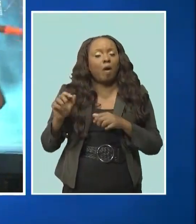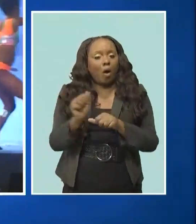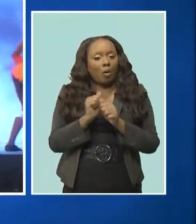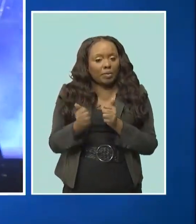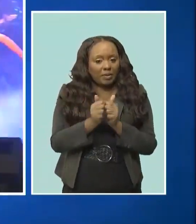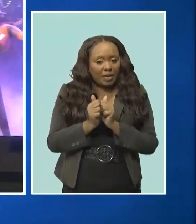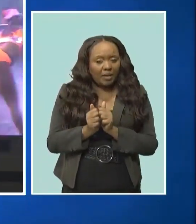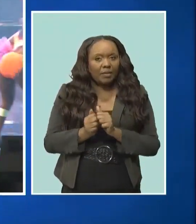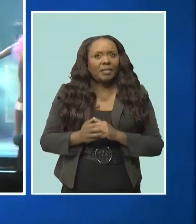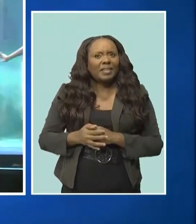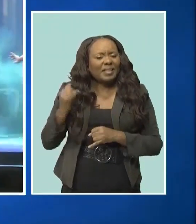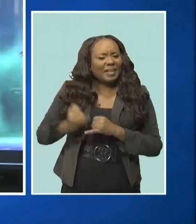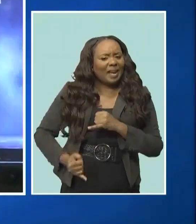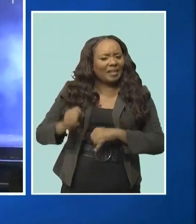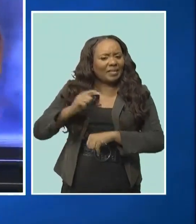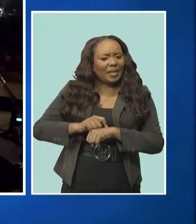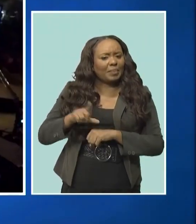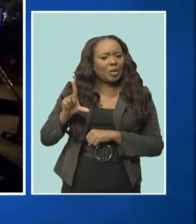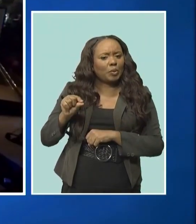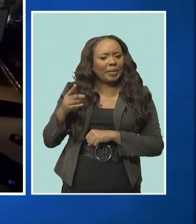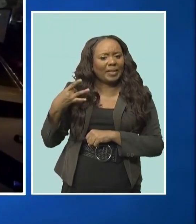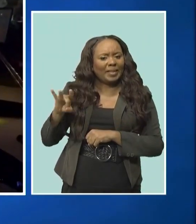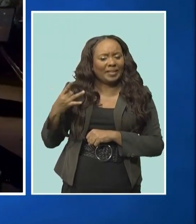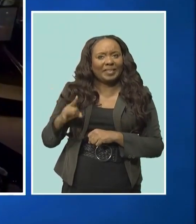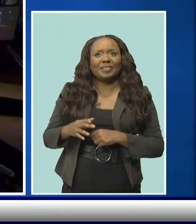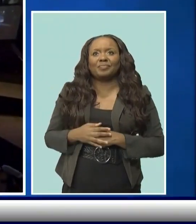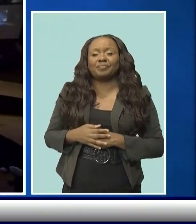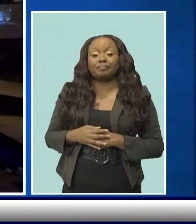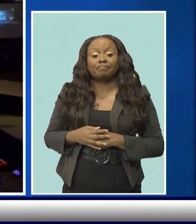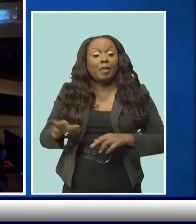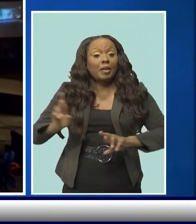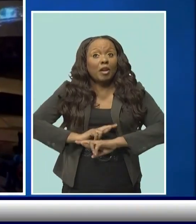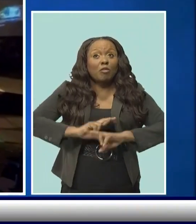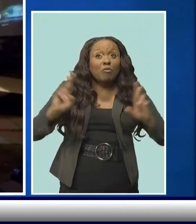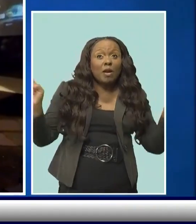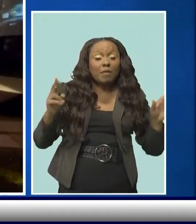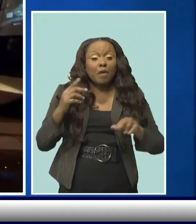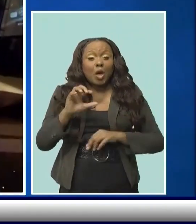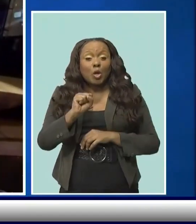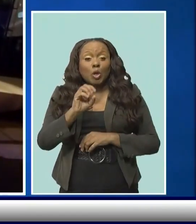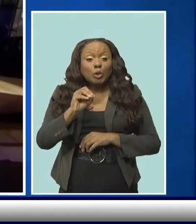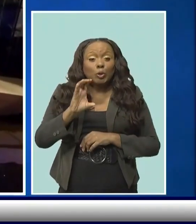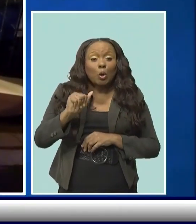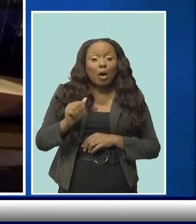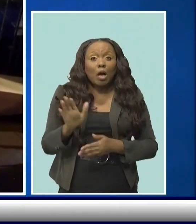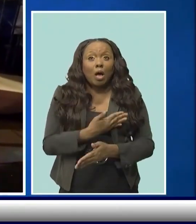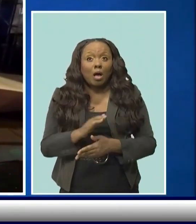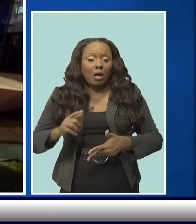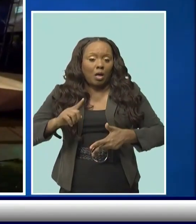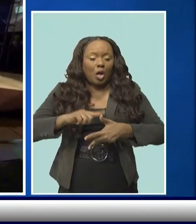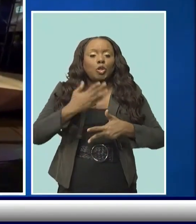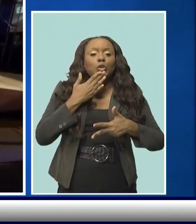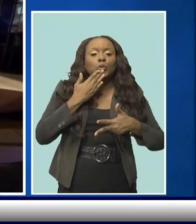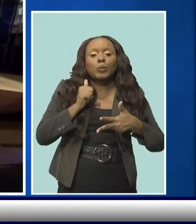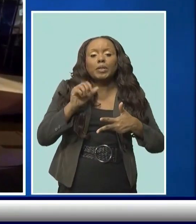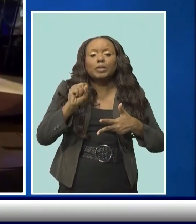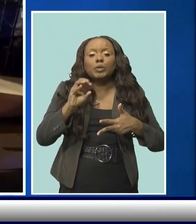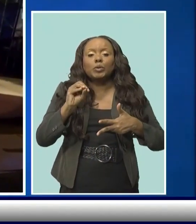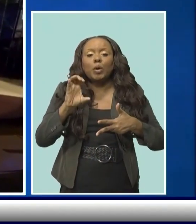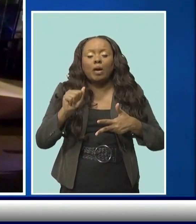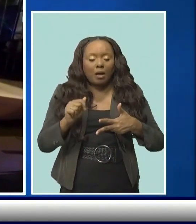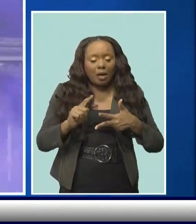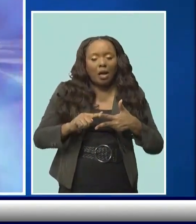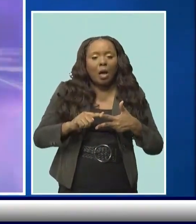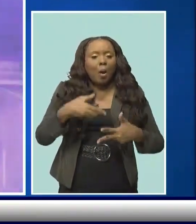Get ready to Soca Rumble, not in a ring, but on a stage. Performers of Sweet, Power and Bashment Soca